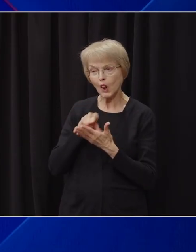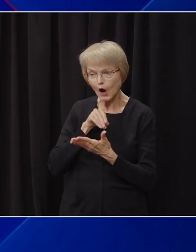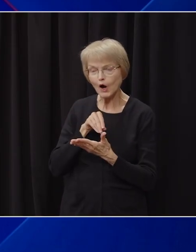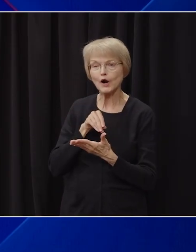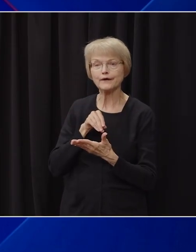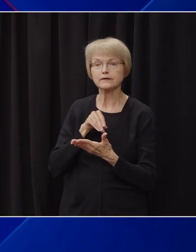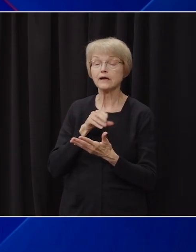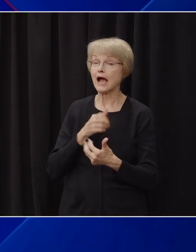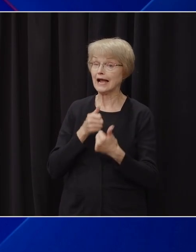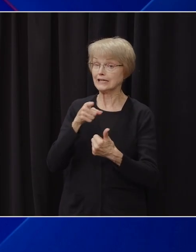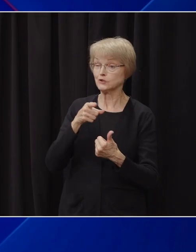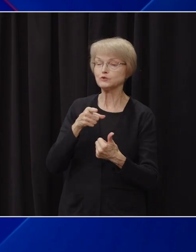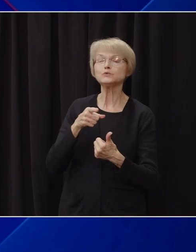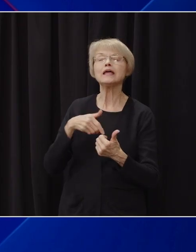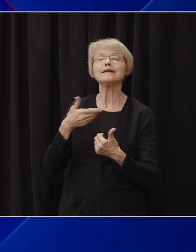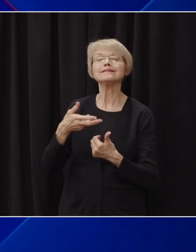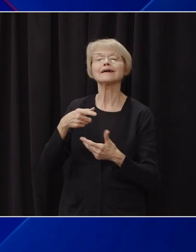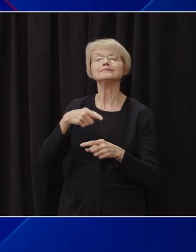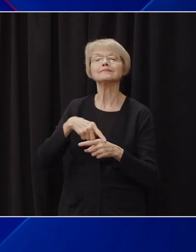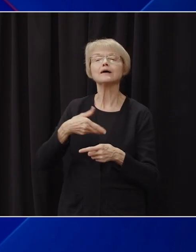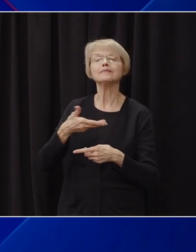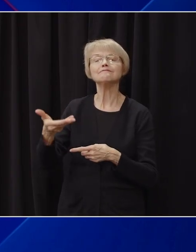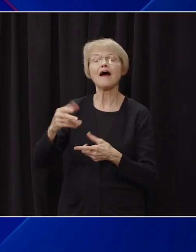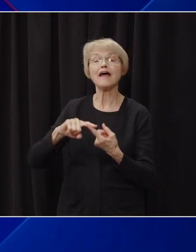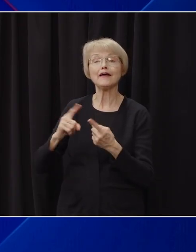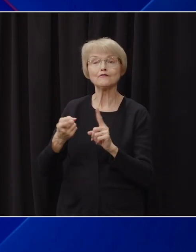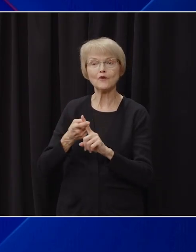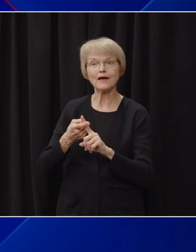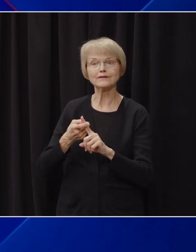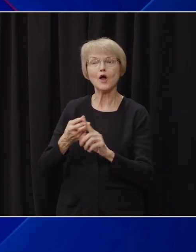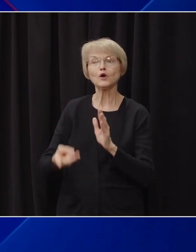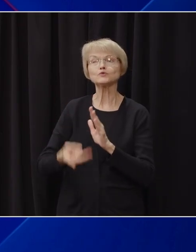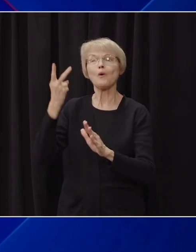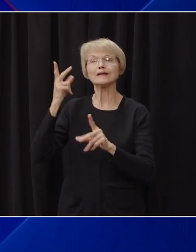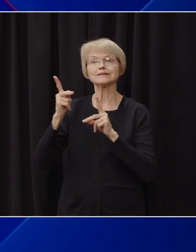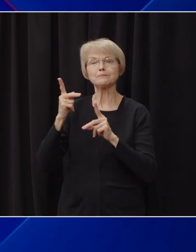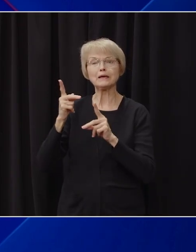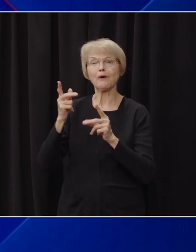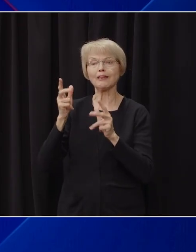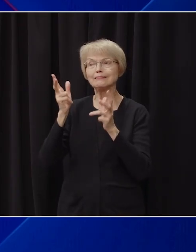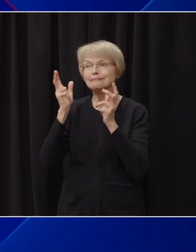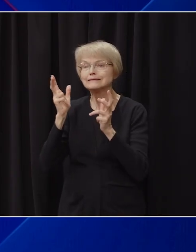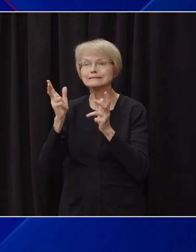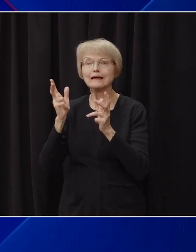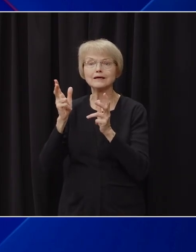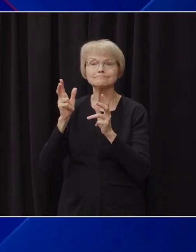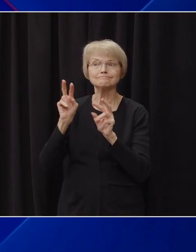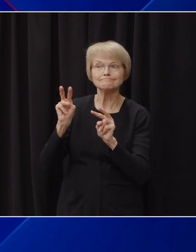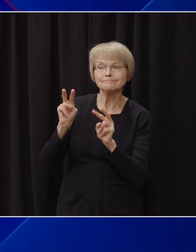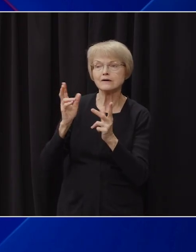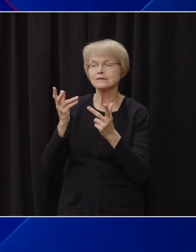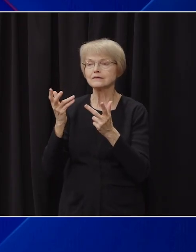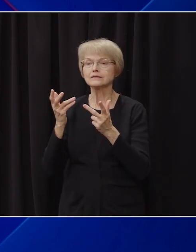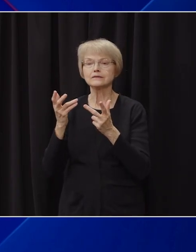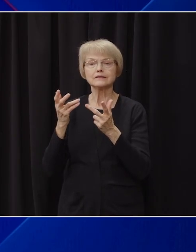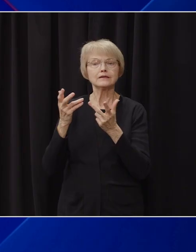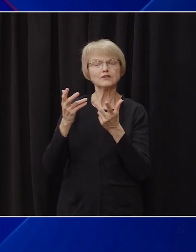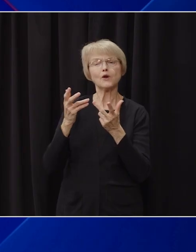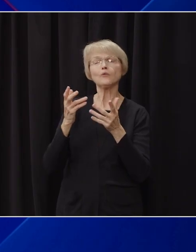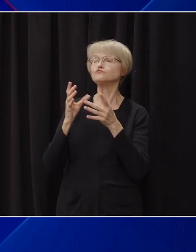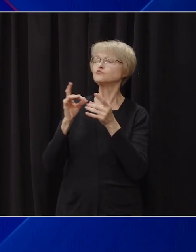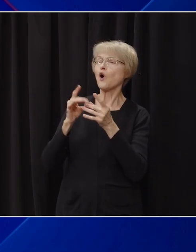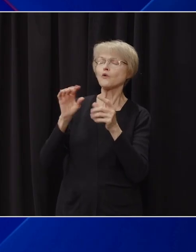I'll challenge you to bring a friend next time so that there's twice as many people listening. Tell your friends about it. Talk about universal